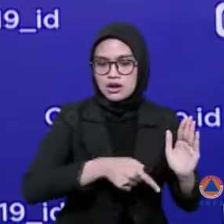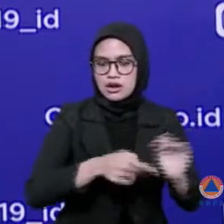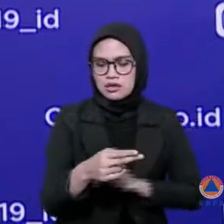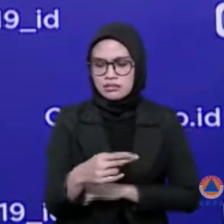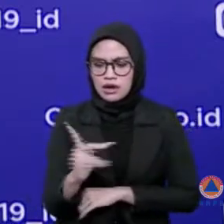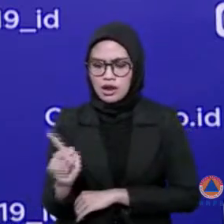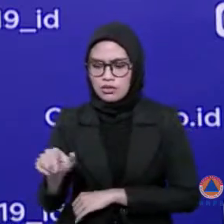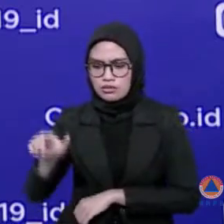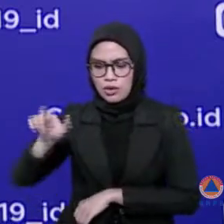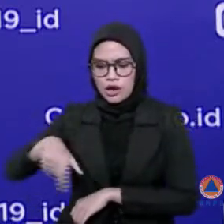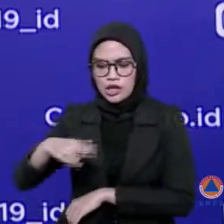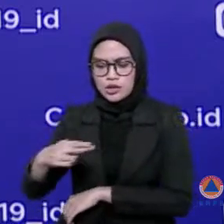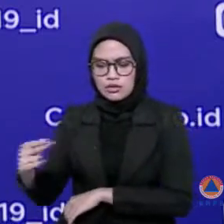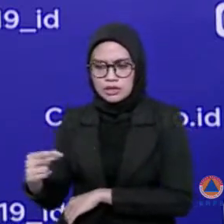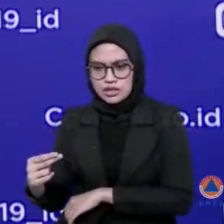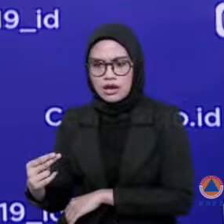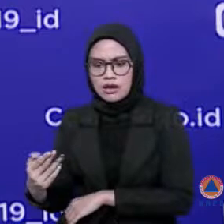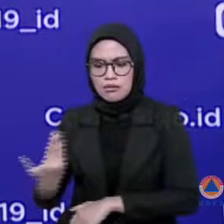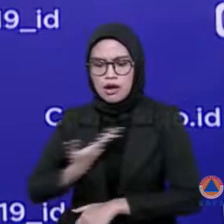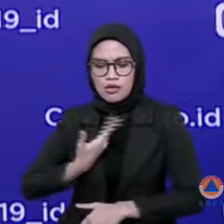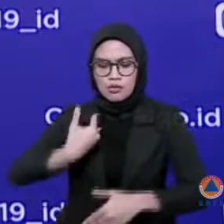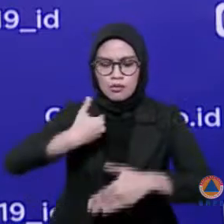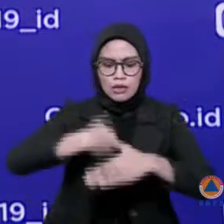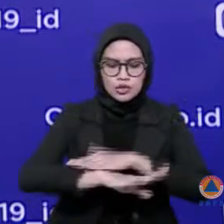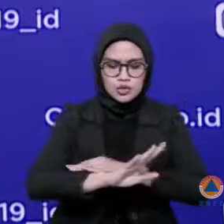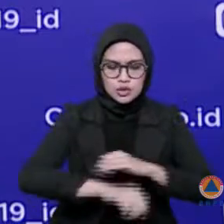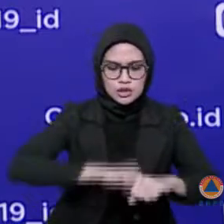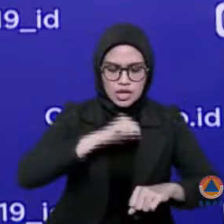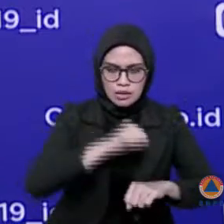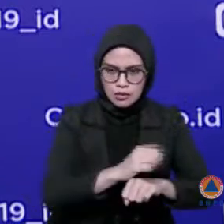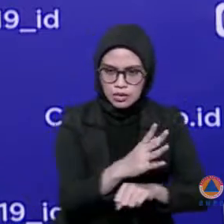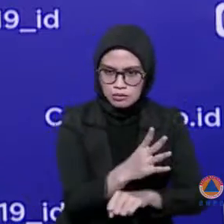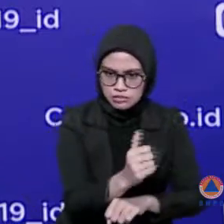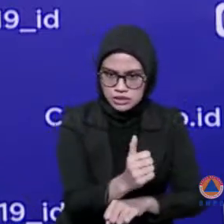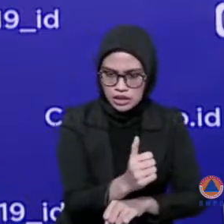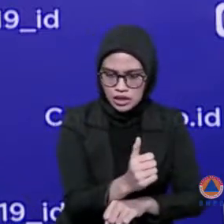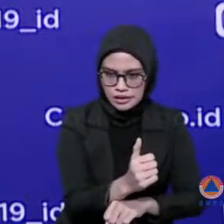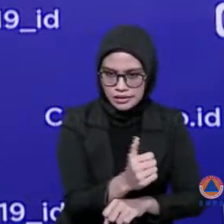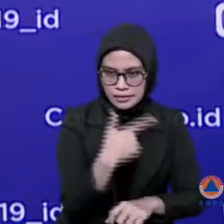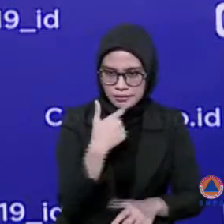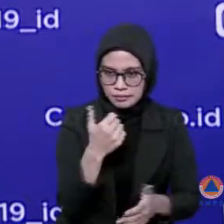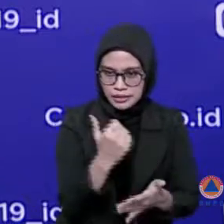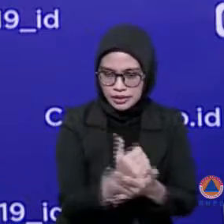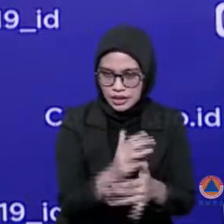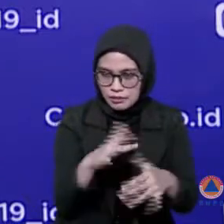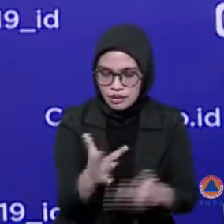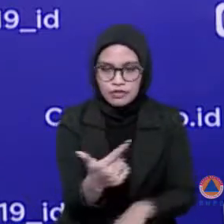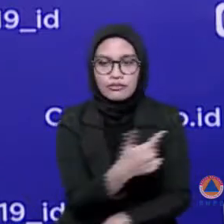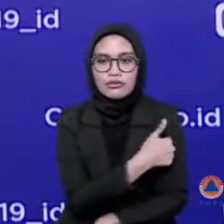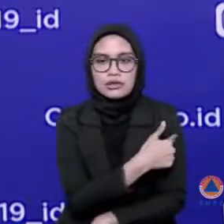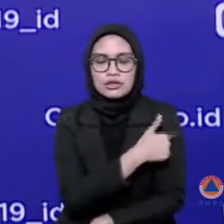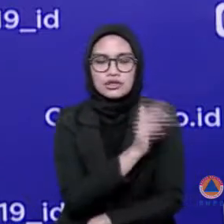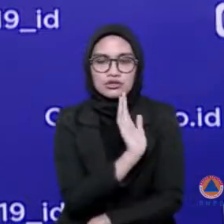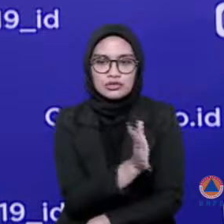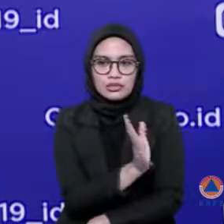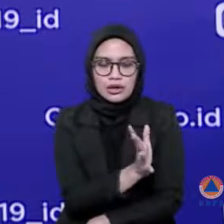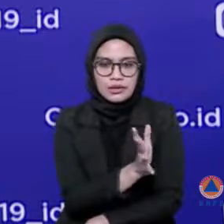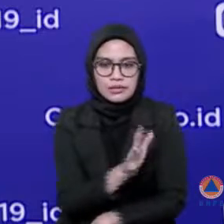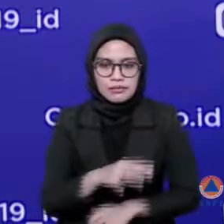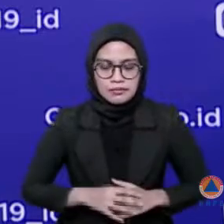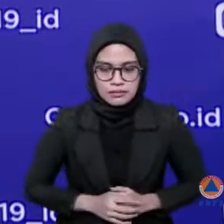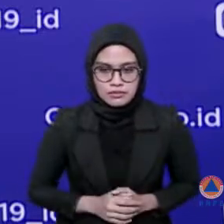Indonesia citizens are allowed to enter Singapore without quarantine as long as they have been vaccinated for the purpose